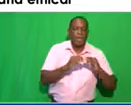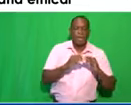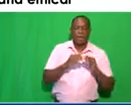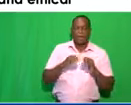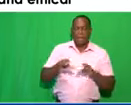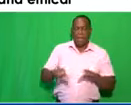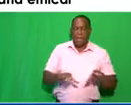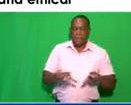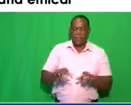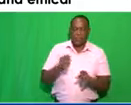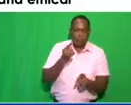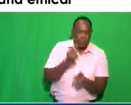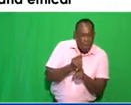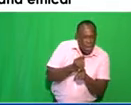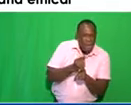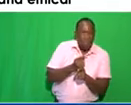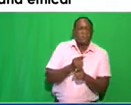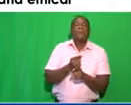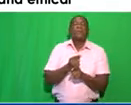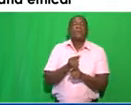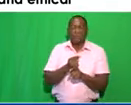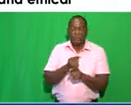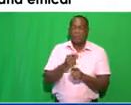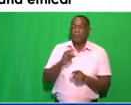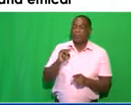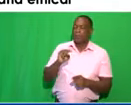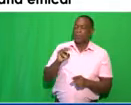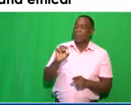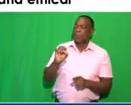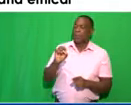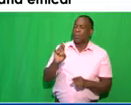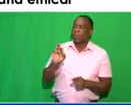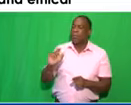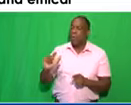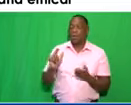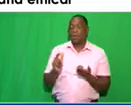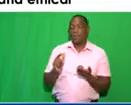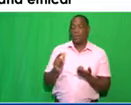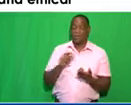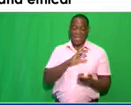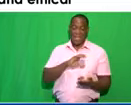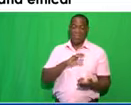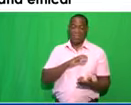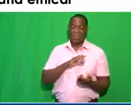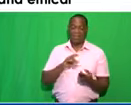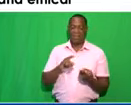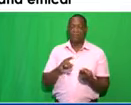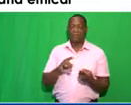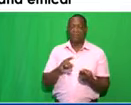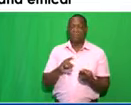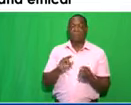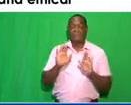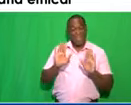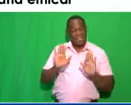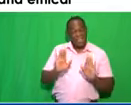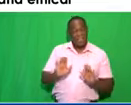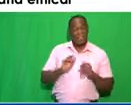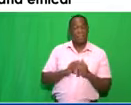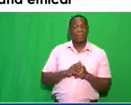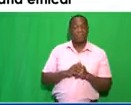strength, and the development of the character. And in here, we would expect to find, for example, that people would understand